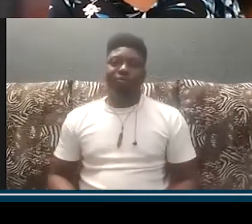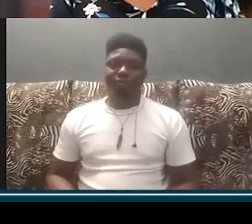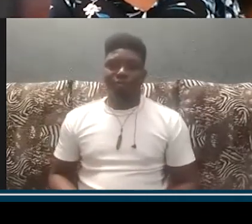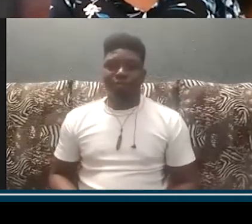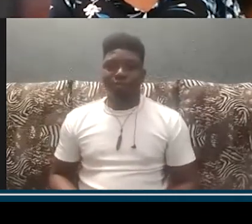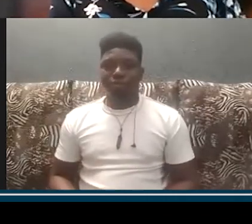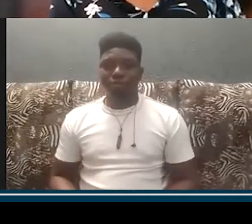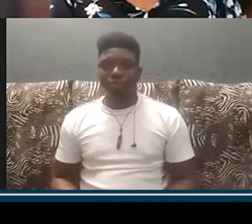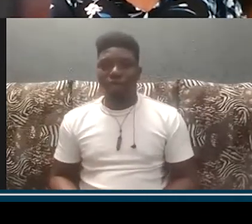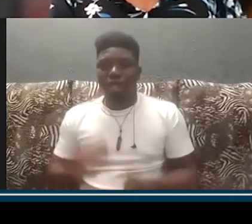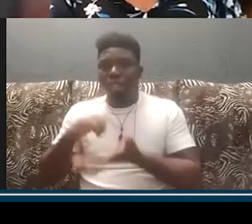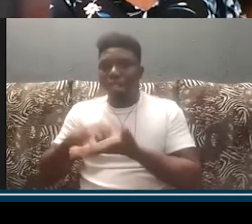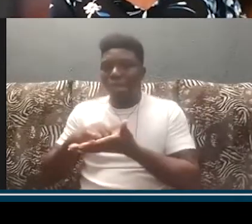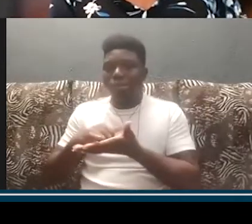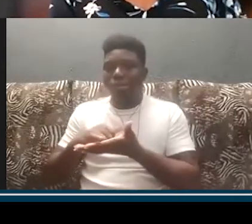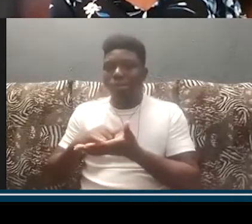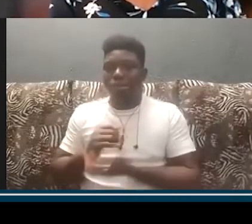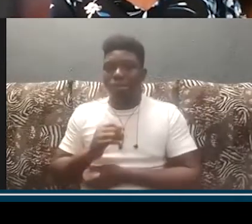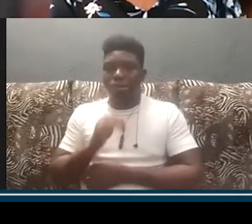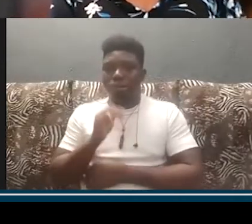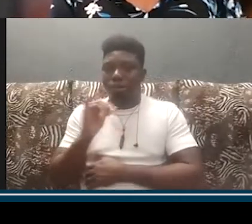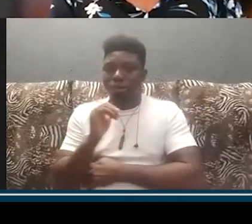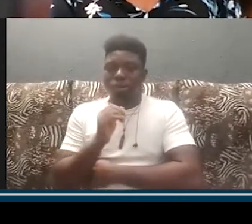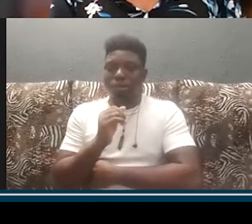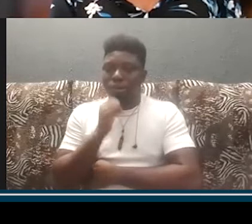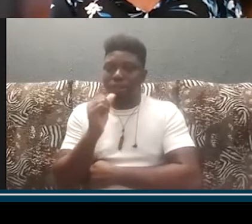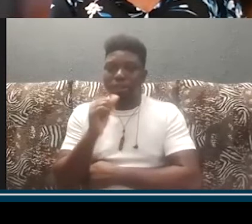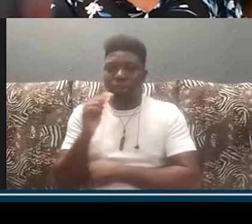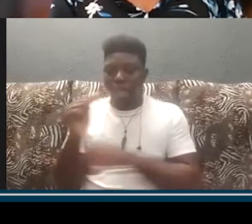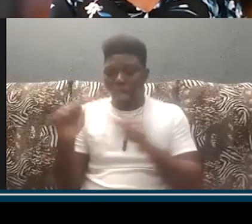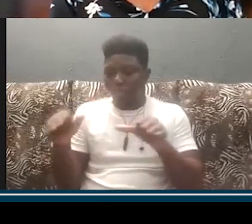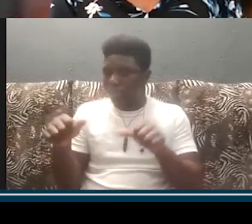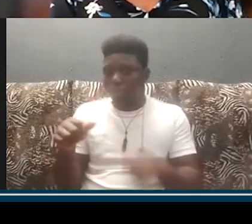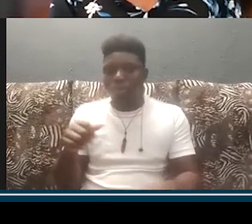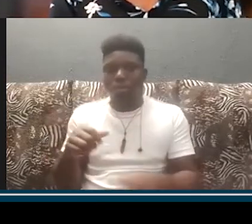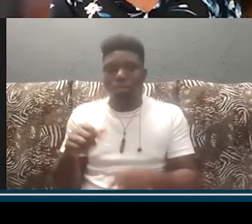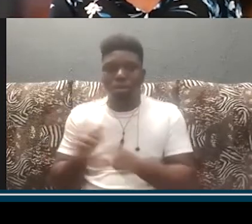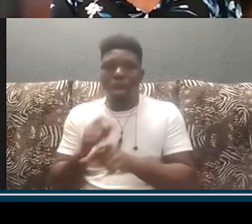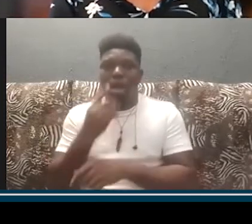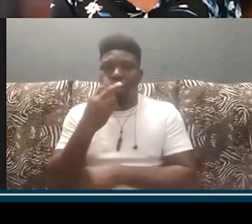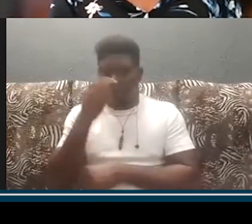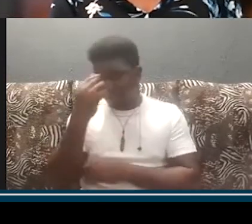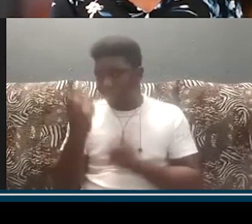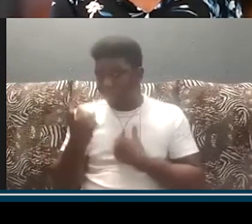That's not ableism at all. If they speak for me, that is ableism. But